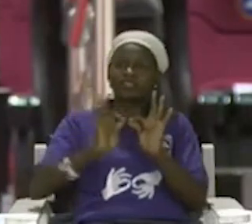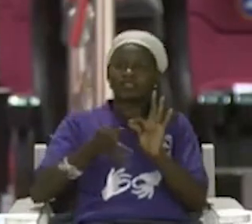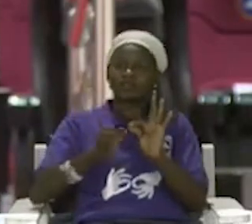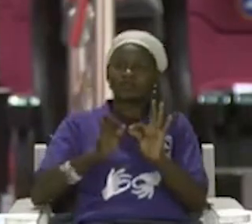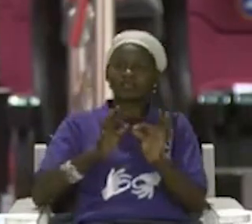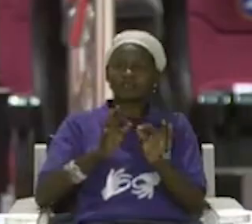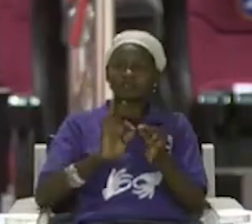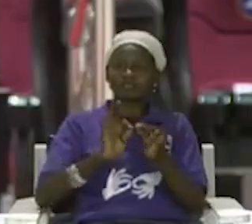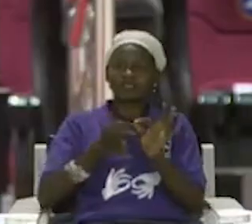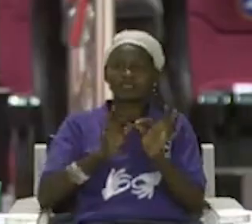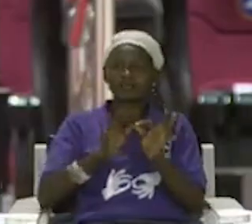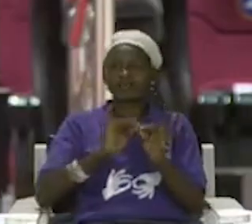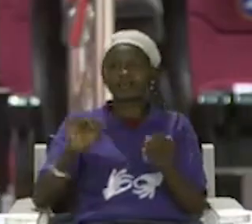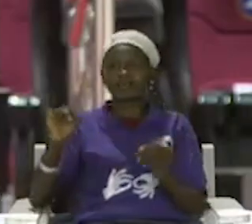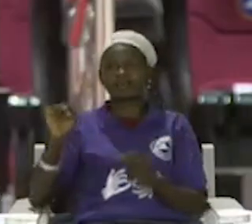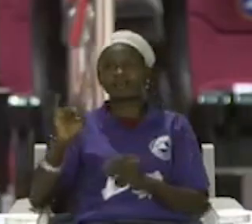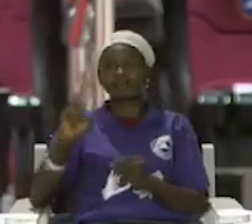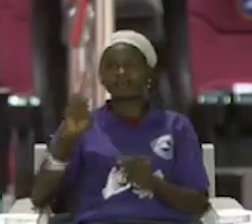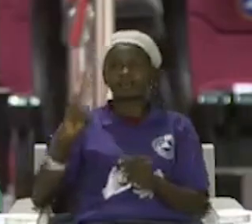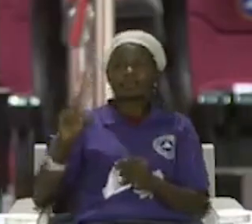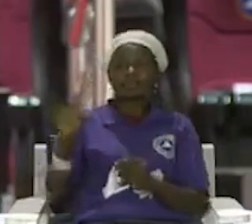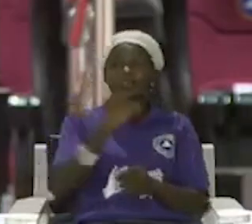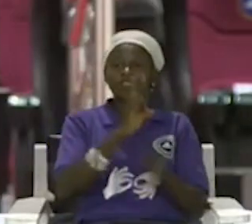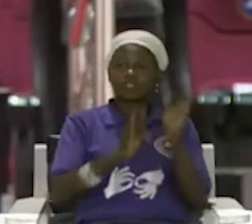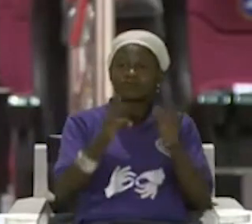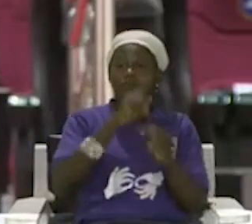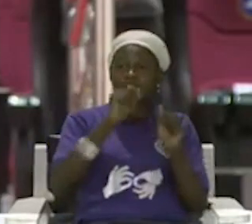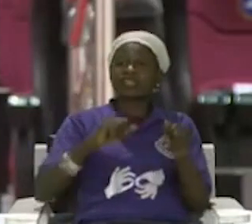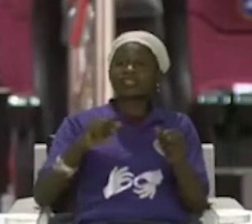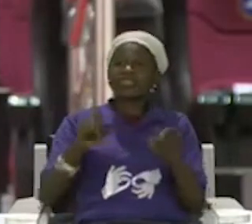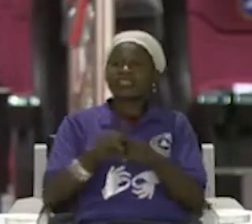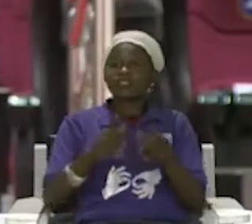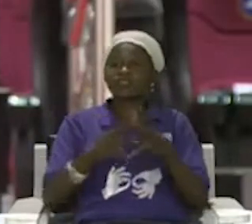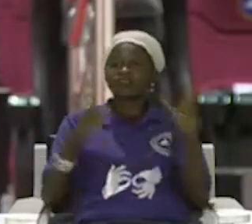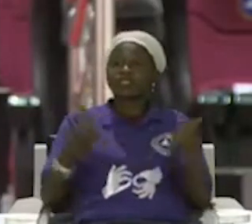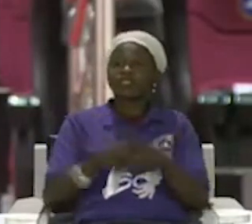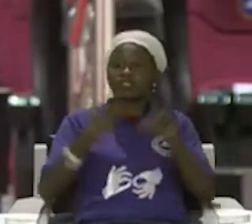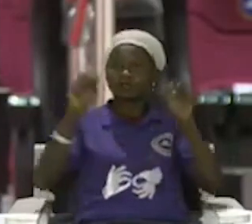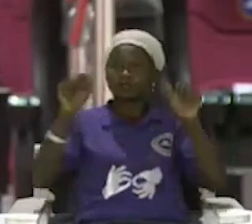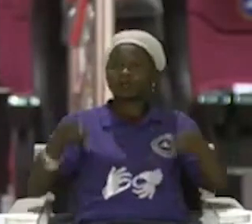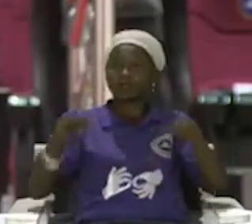interpreting. So if you can, as much as possible,